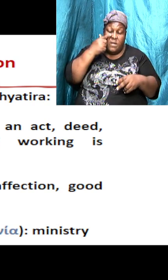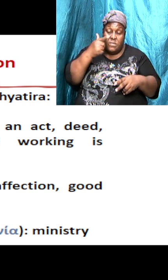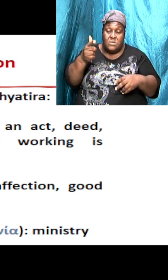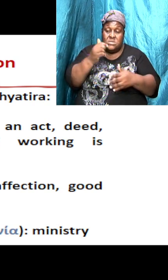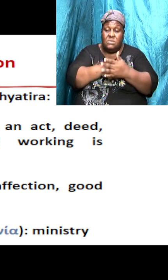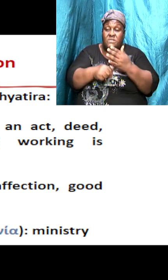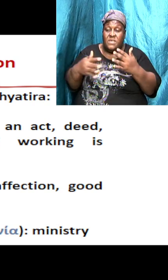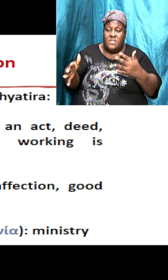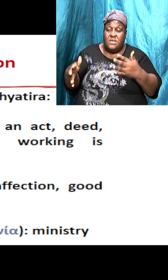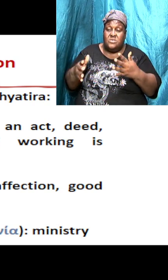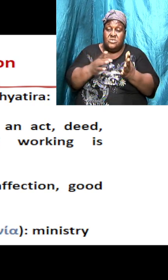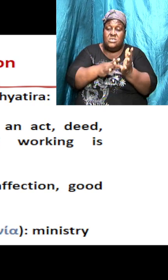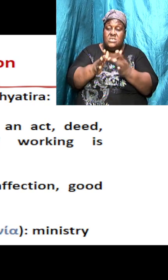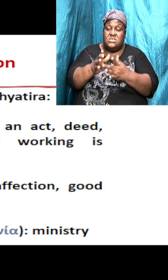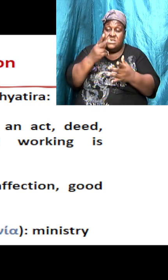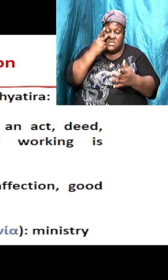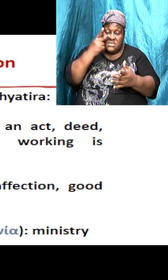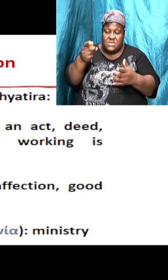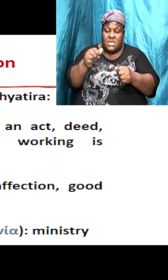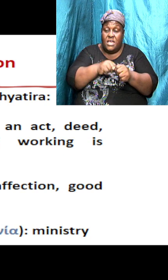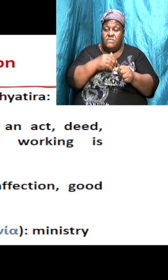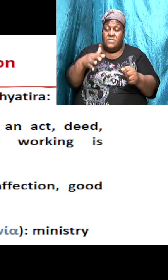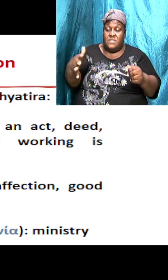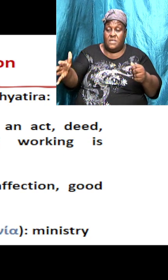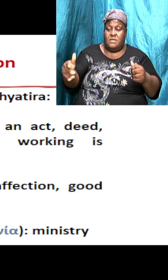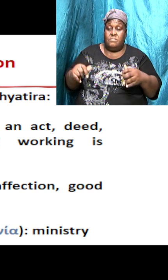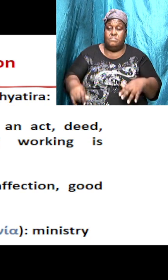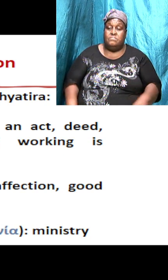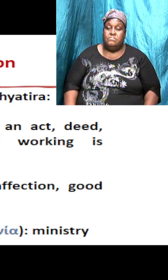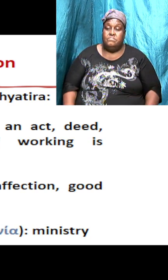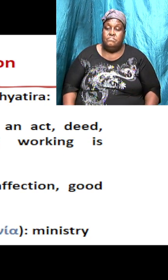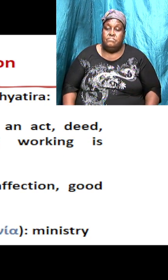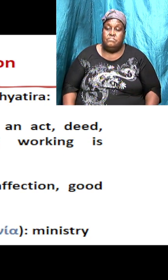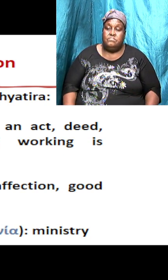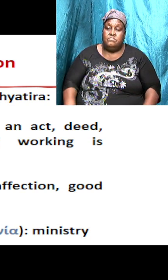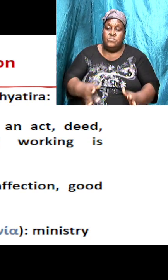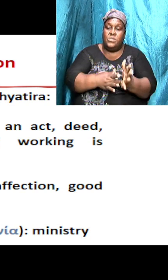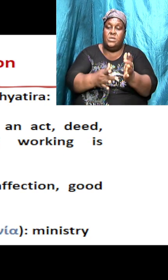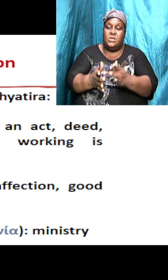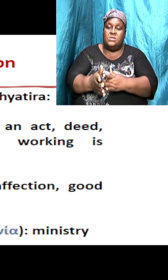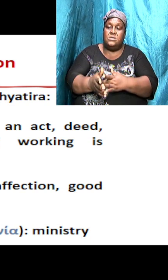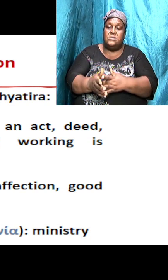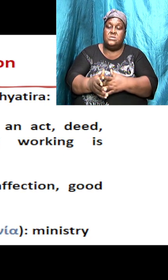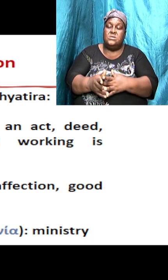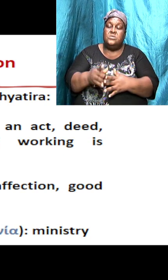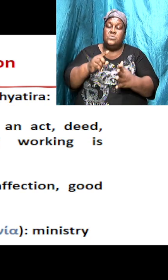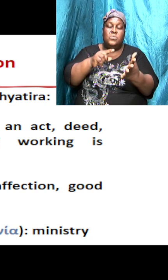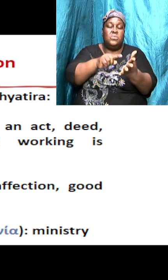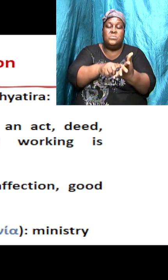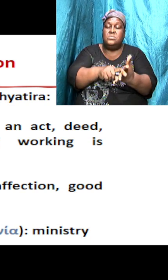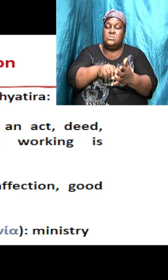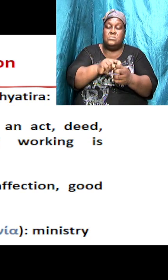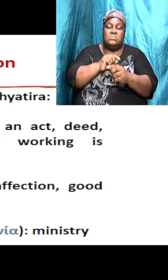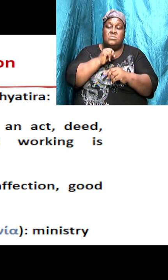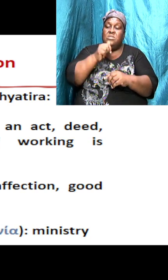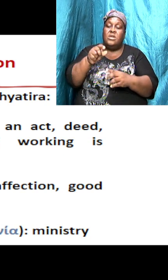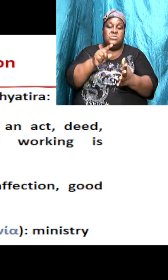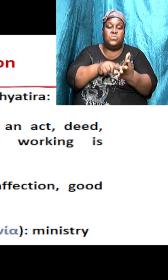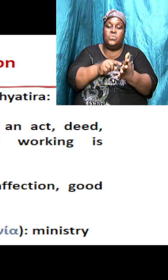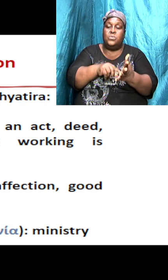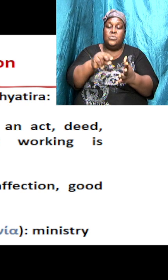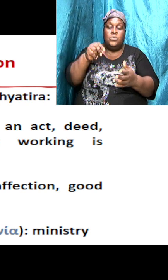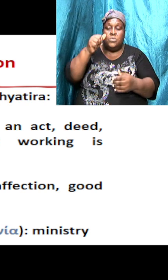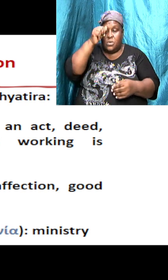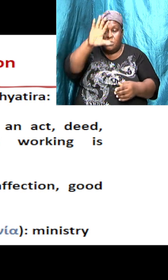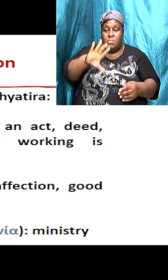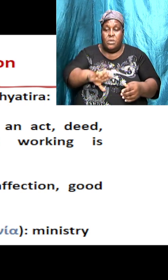casually. He sees them. Like we said a few weeks ago, he will be debtor to no man. And so if we do the